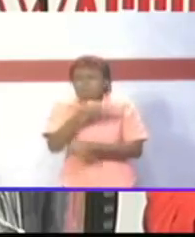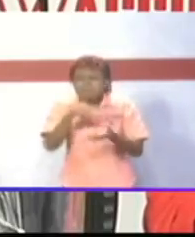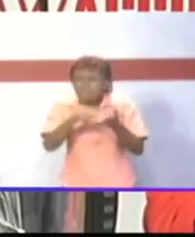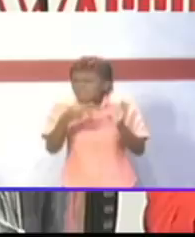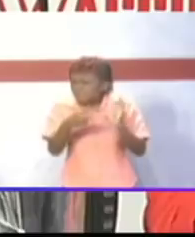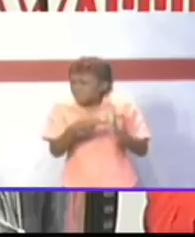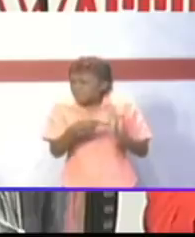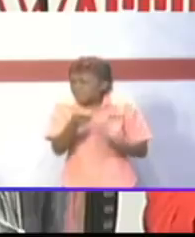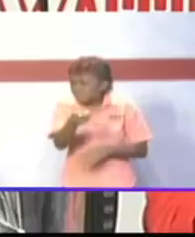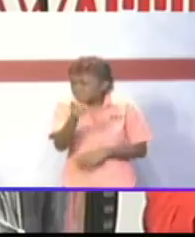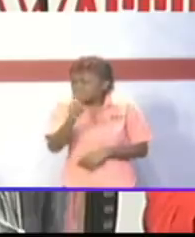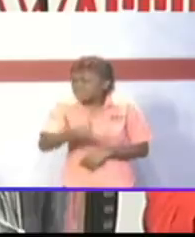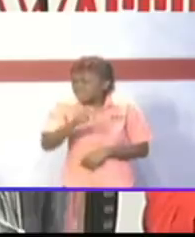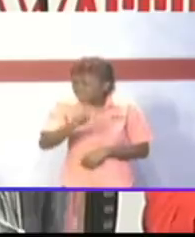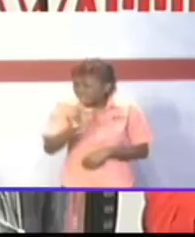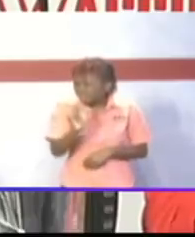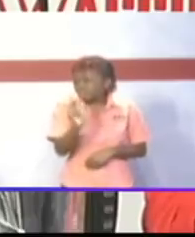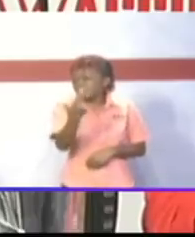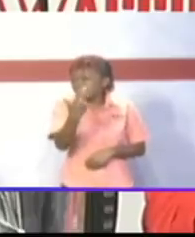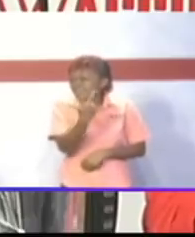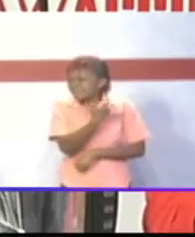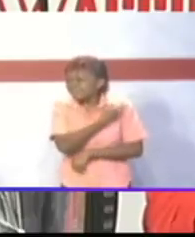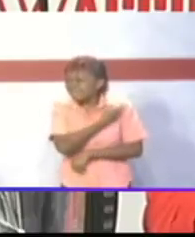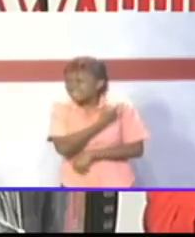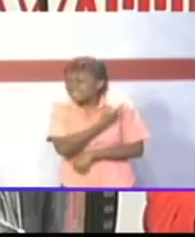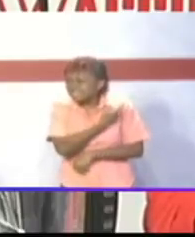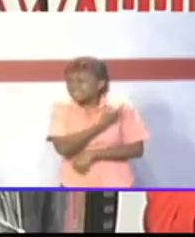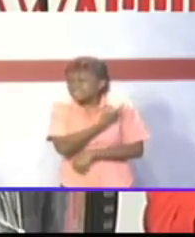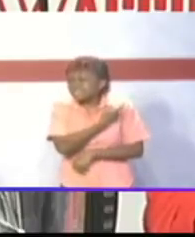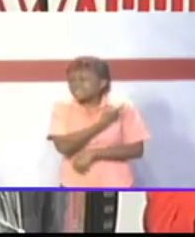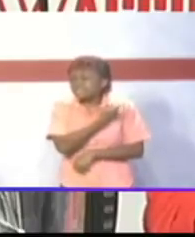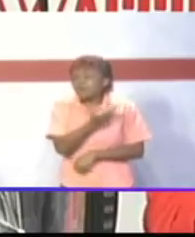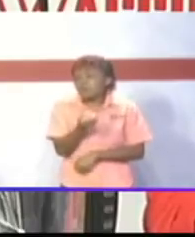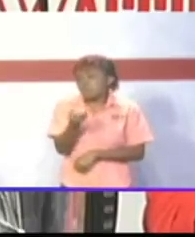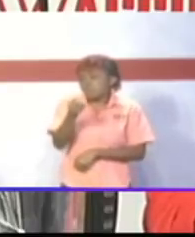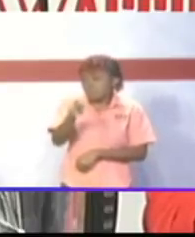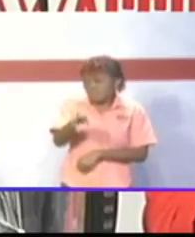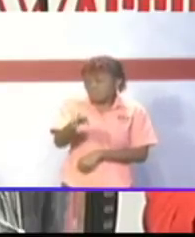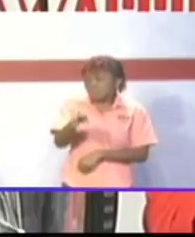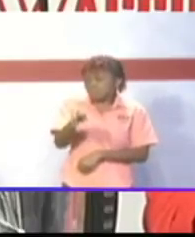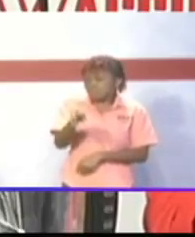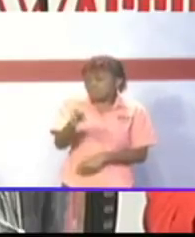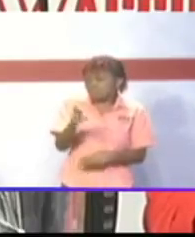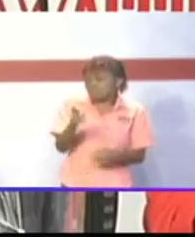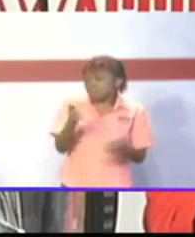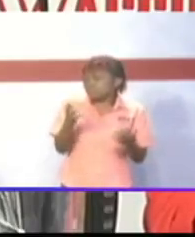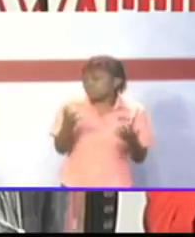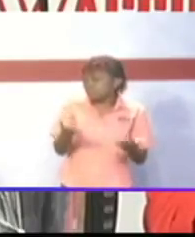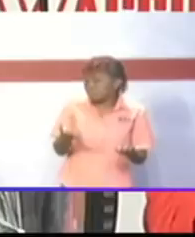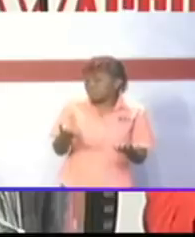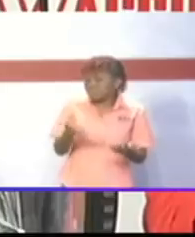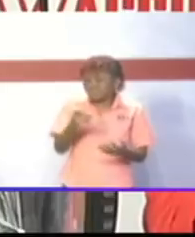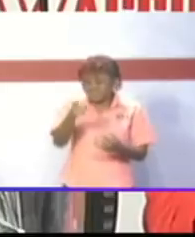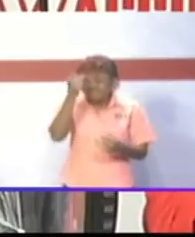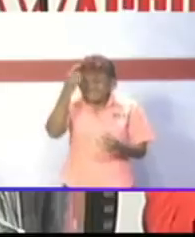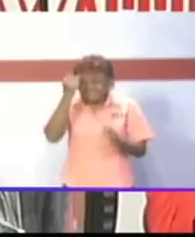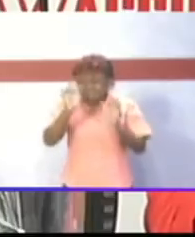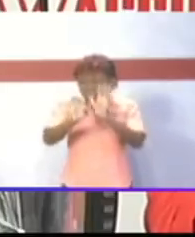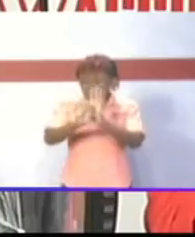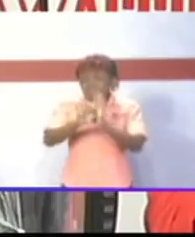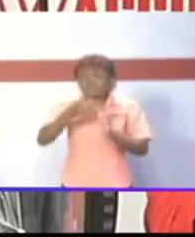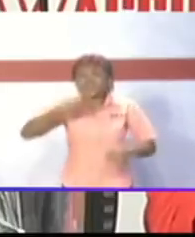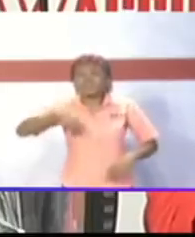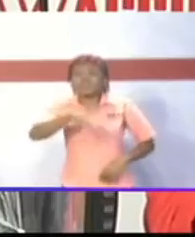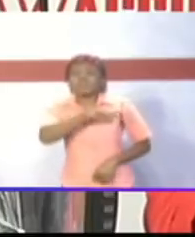2-dose regime or a second dose of a 1-dose regime. But to answer your specific